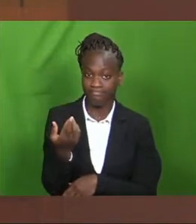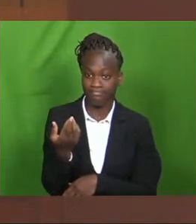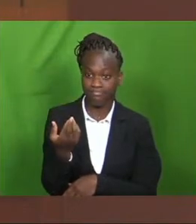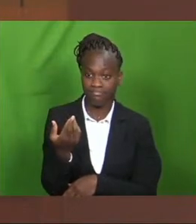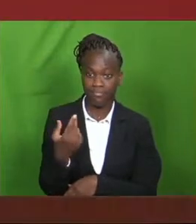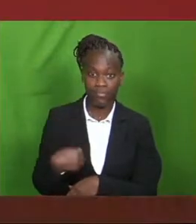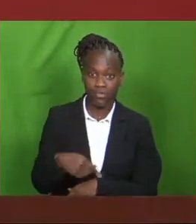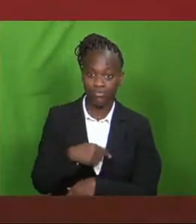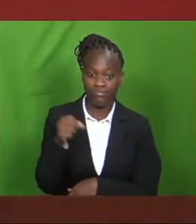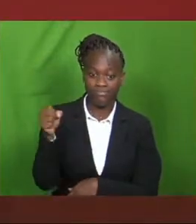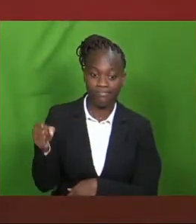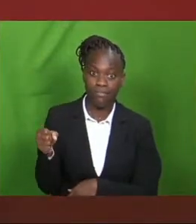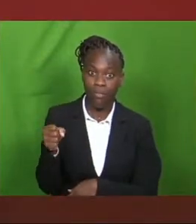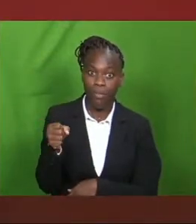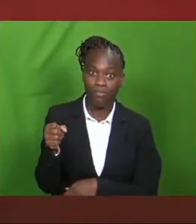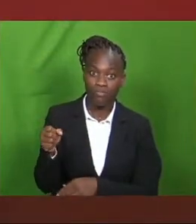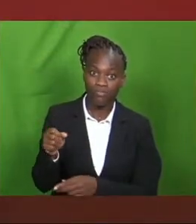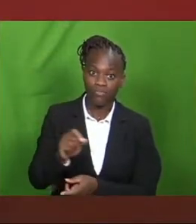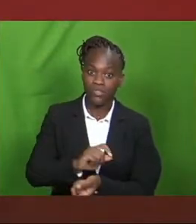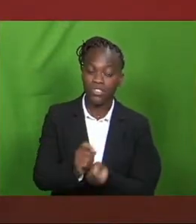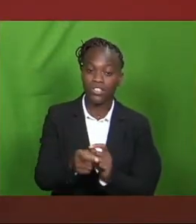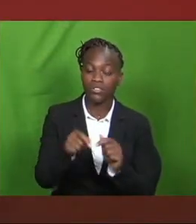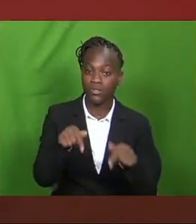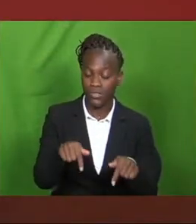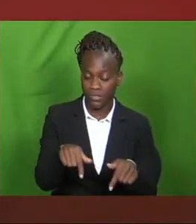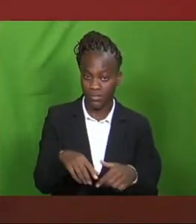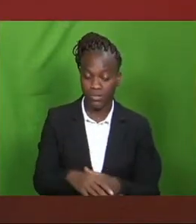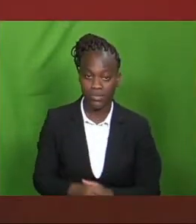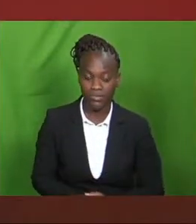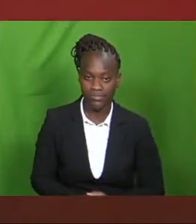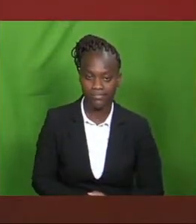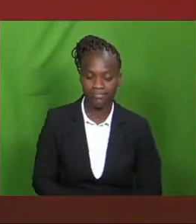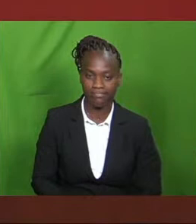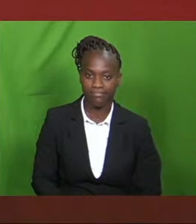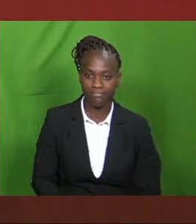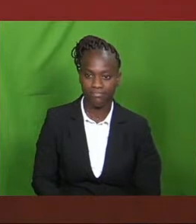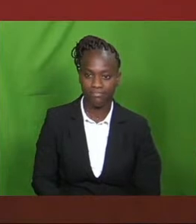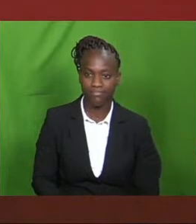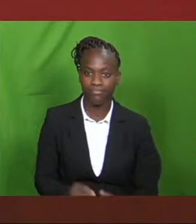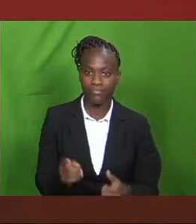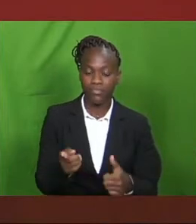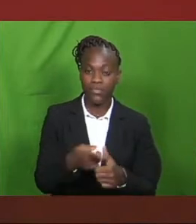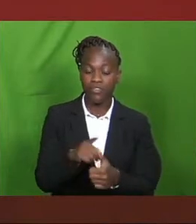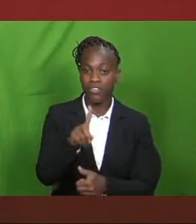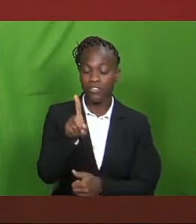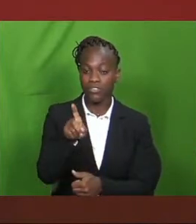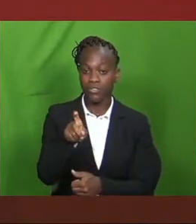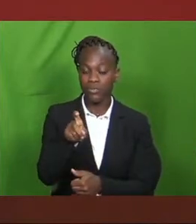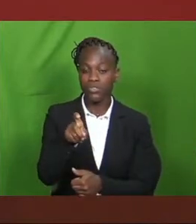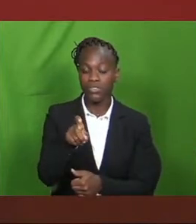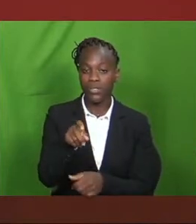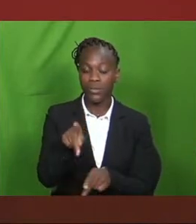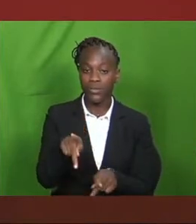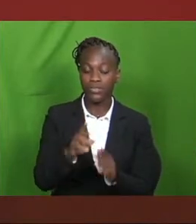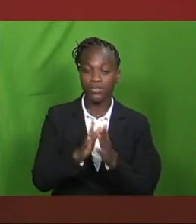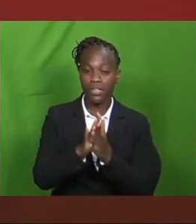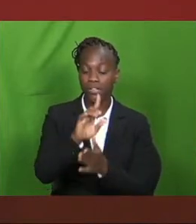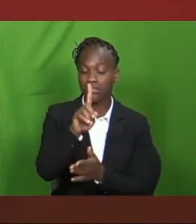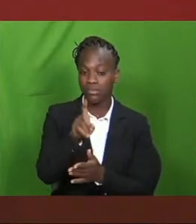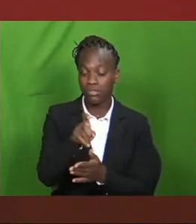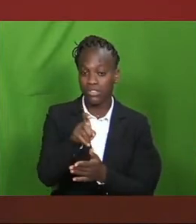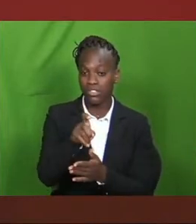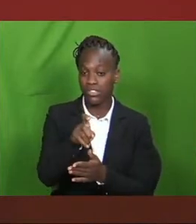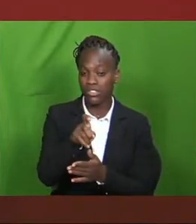we couldn't do so. So we have to take them all today. The first question stands in the name of